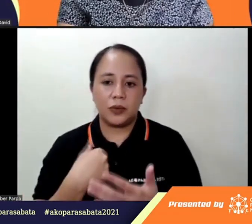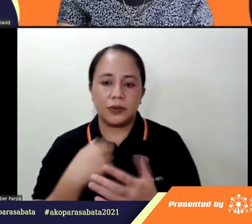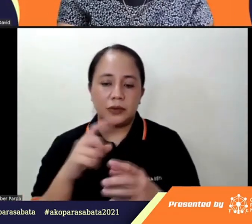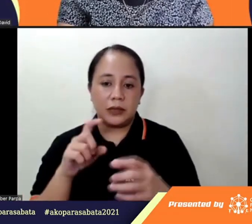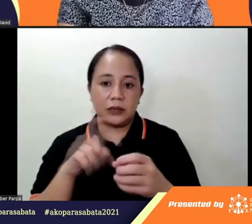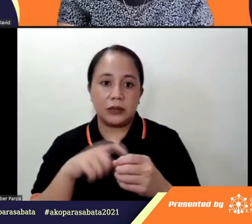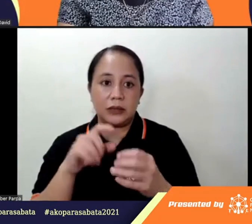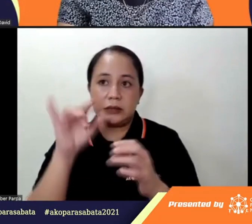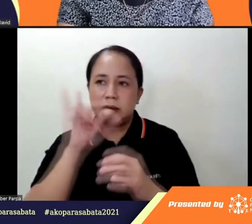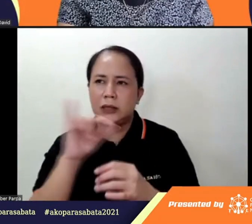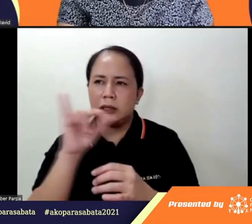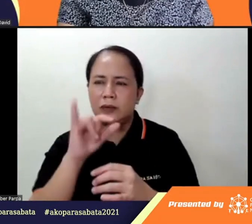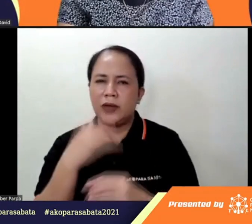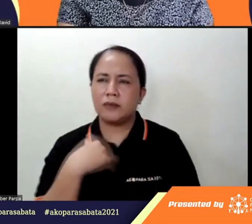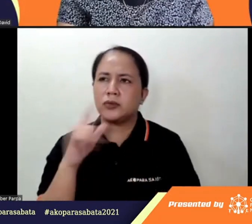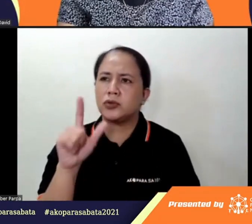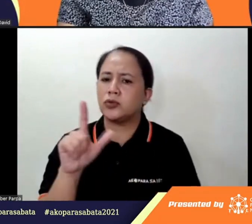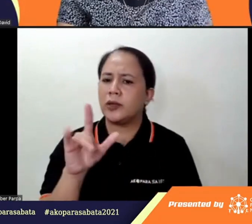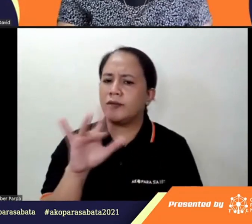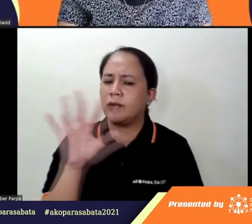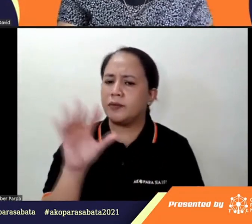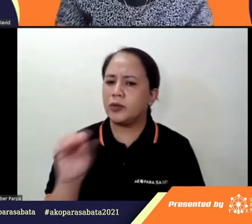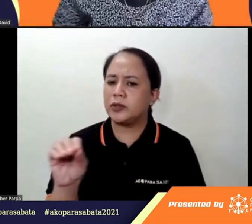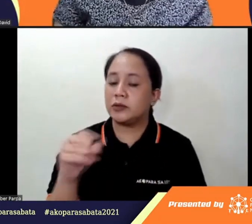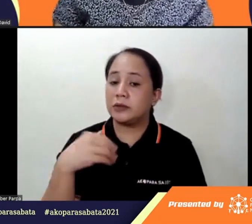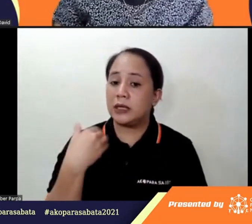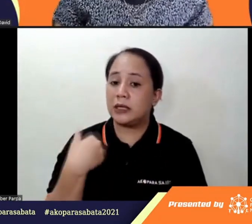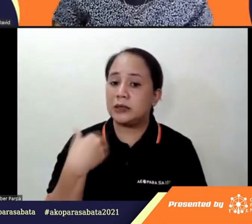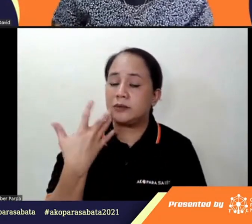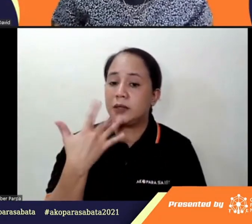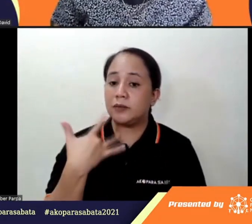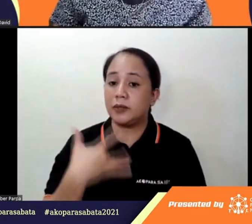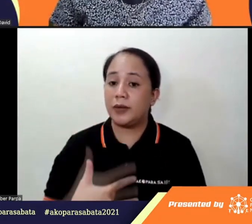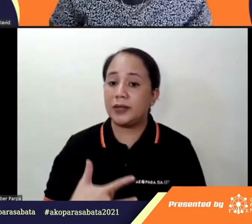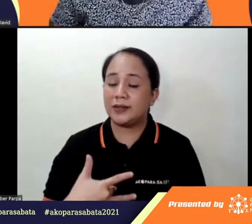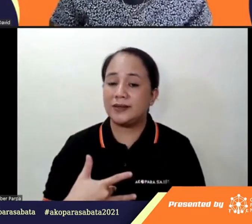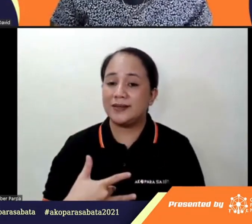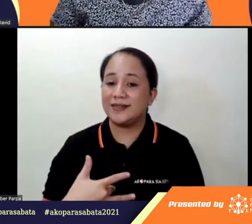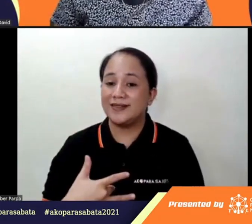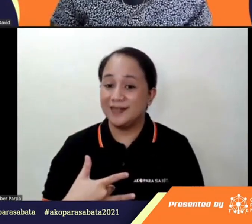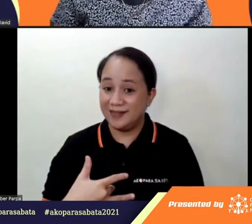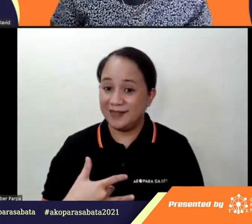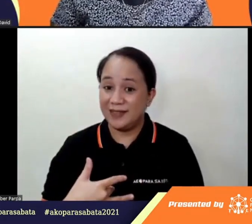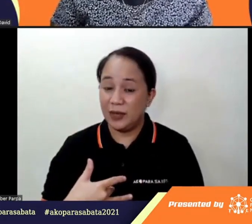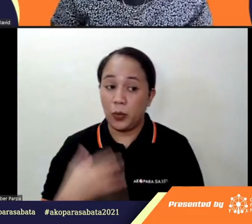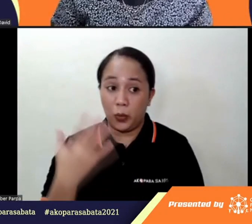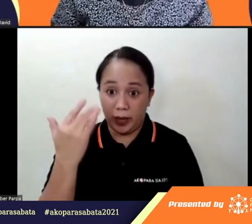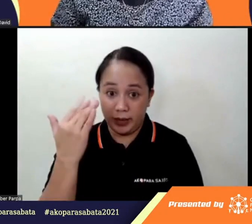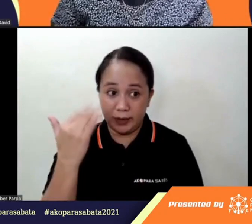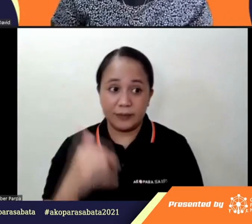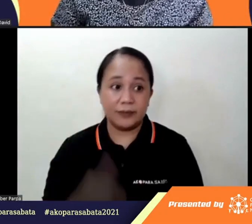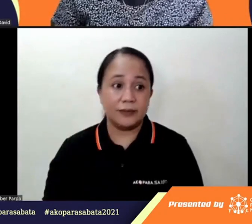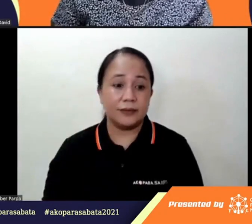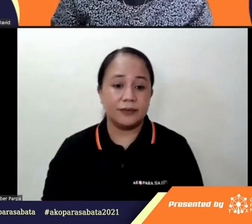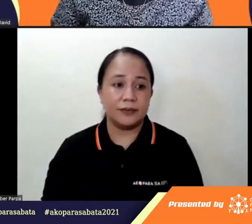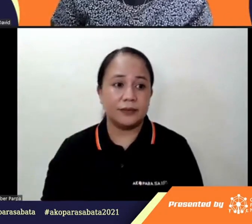as high as like 25% of teens become depressed. Looking at